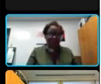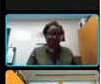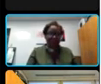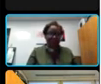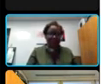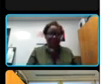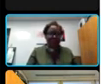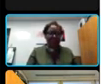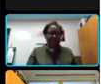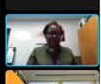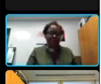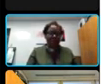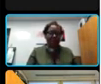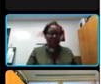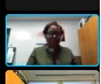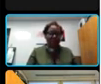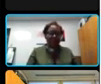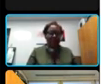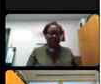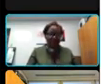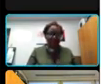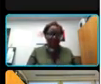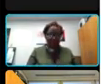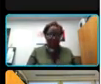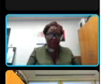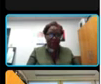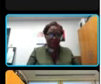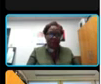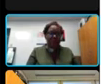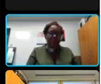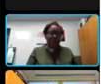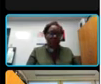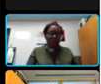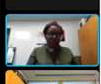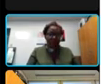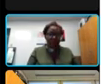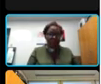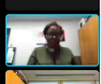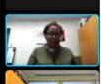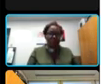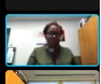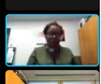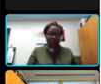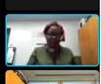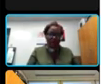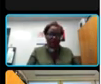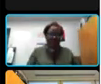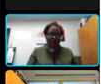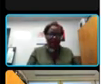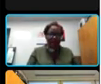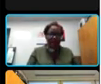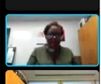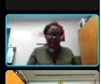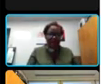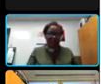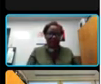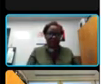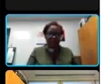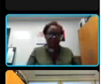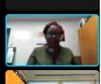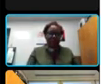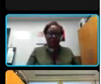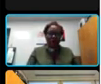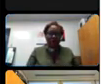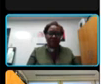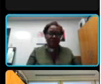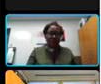can really help us is on our daily health screening. So we will continue to implement the Ask,